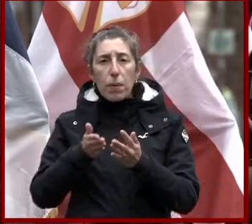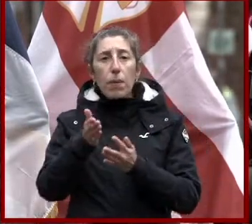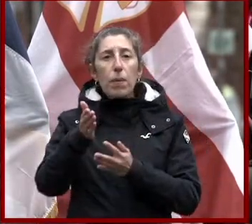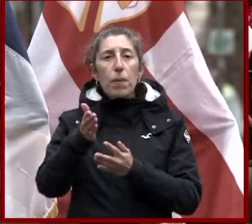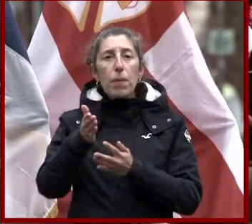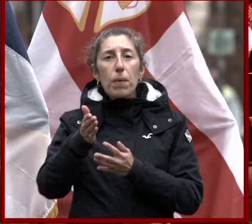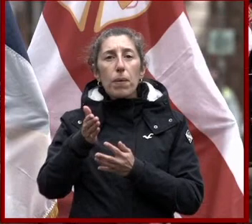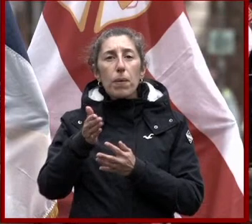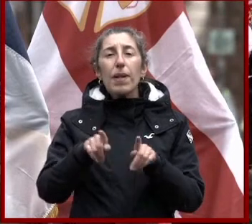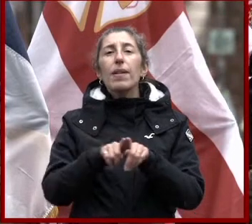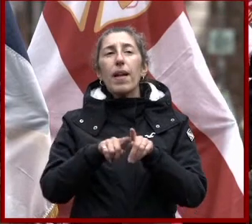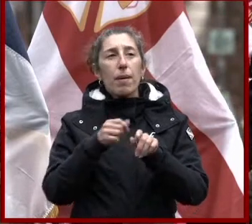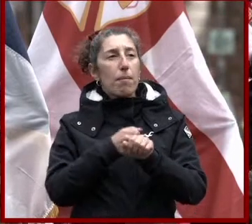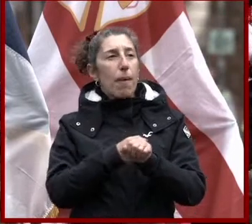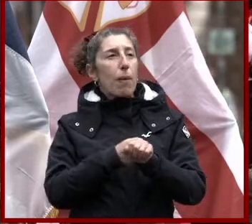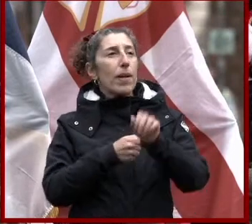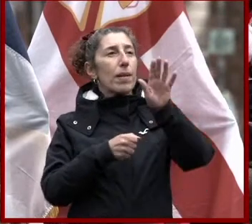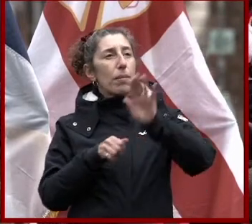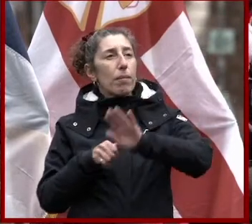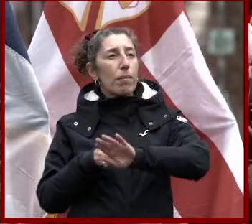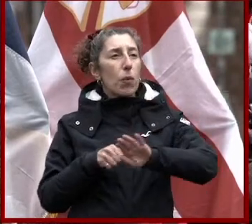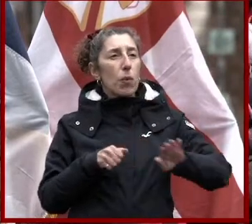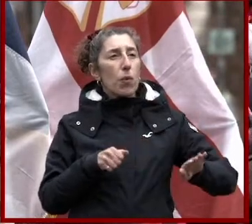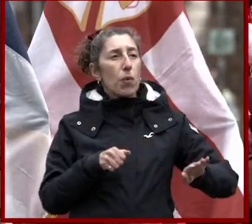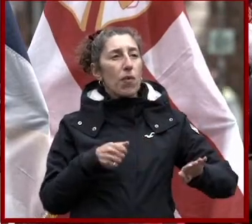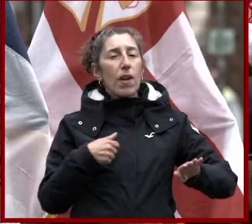move mountains. And